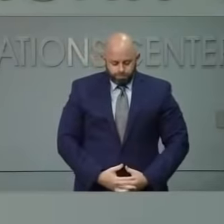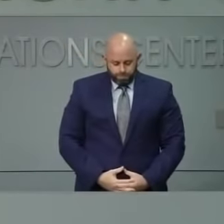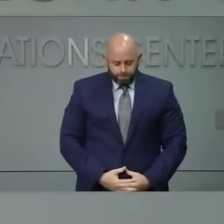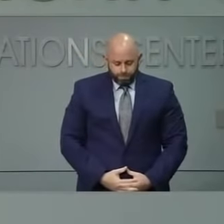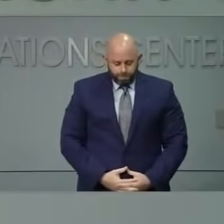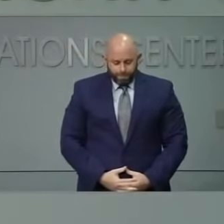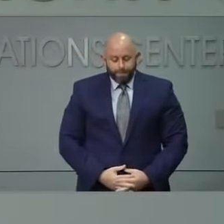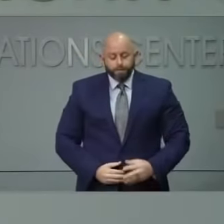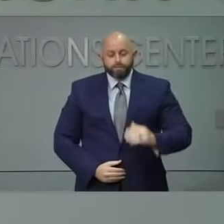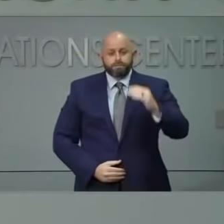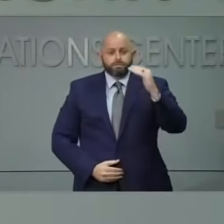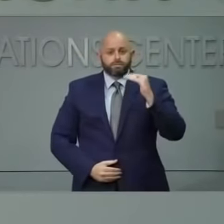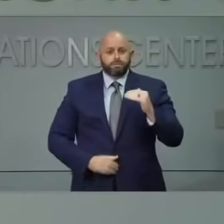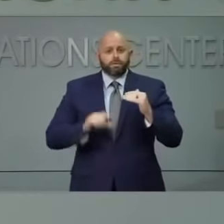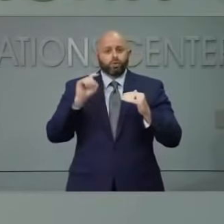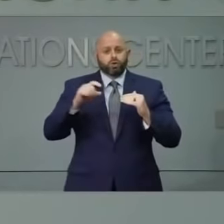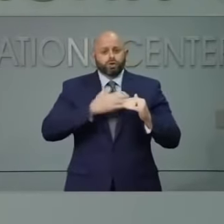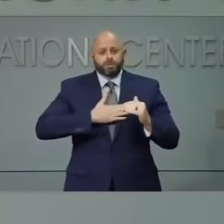Next question, please.